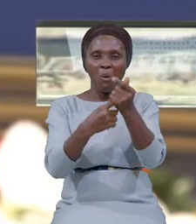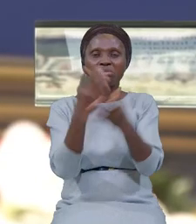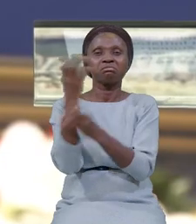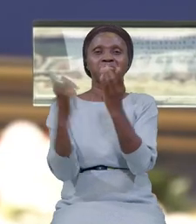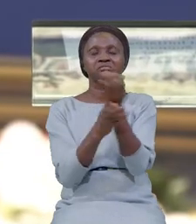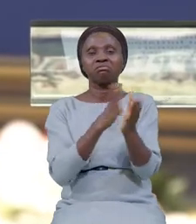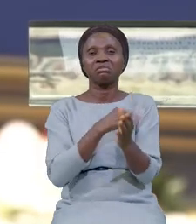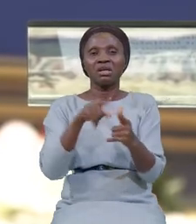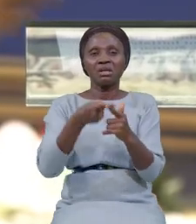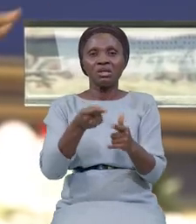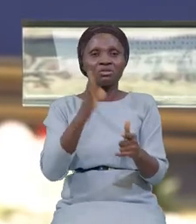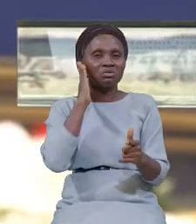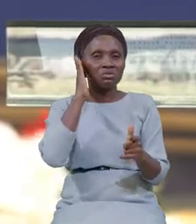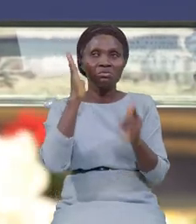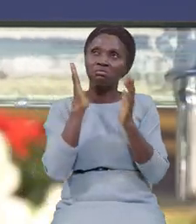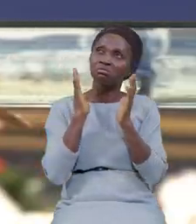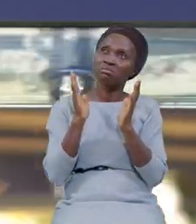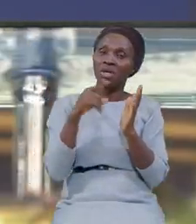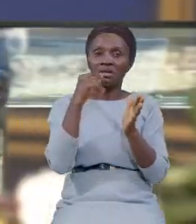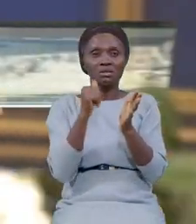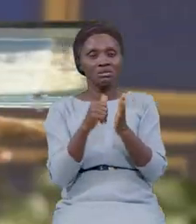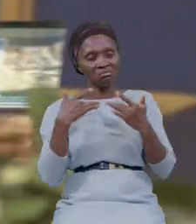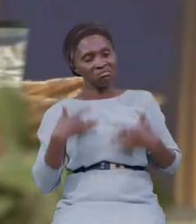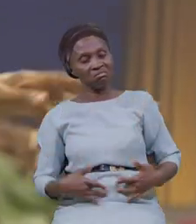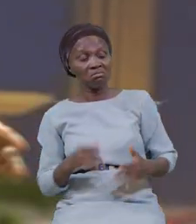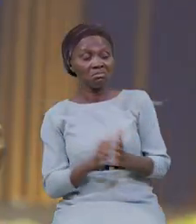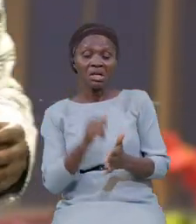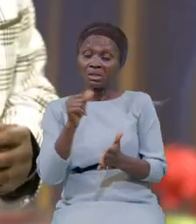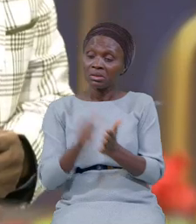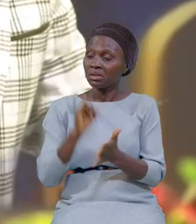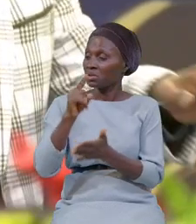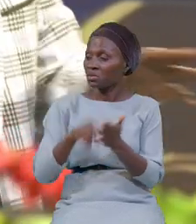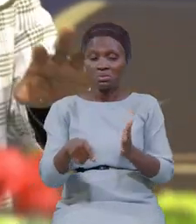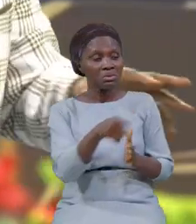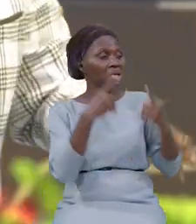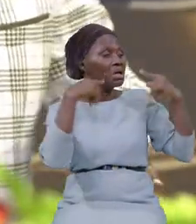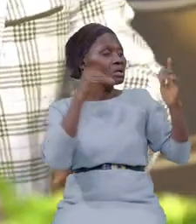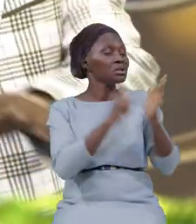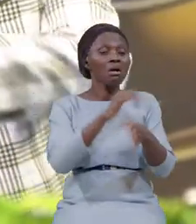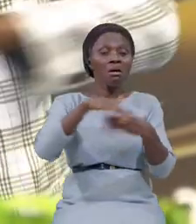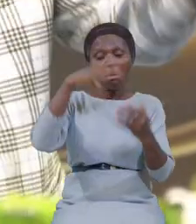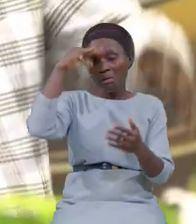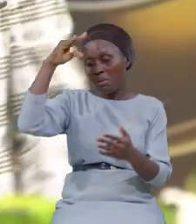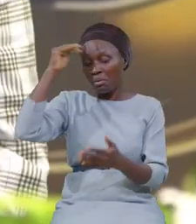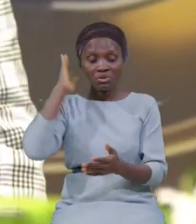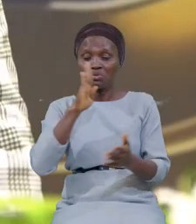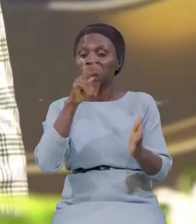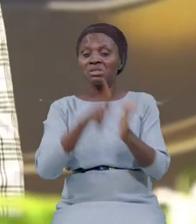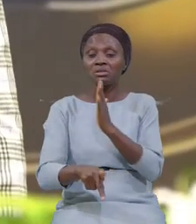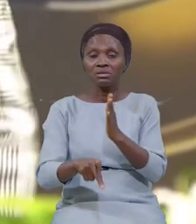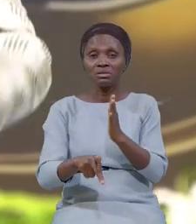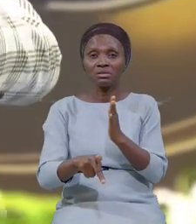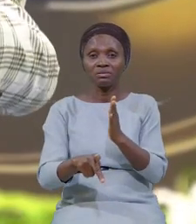they said. All the male children will be destroyed, will be totally